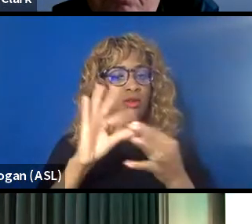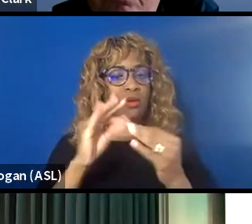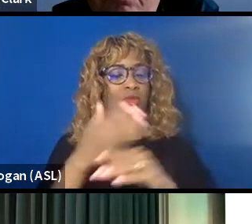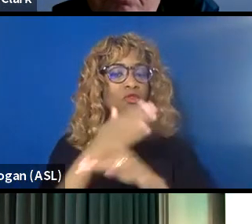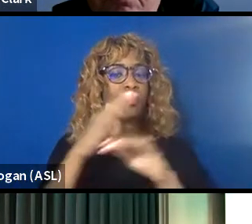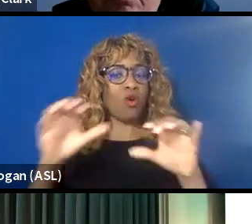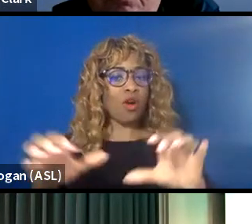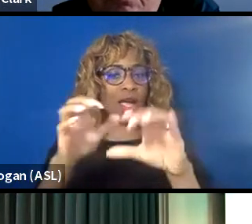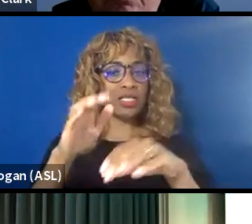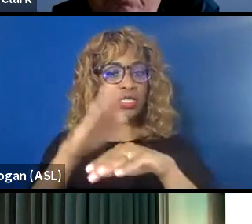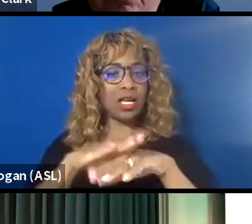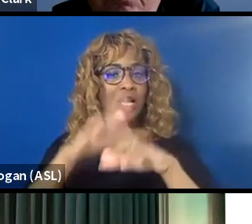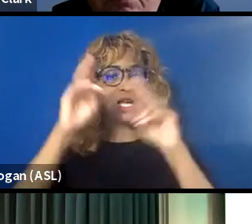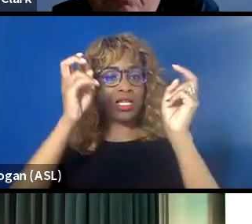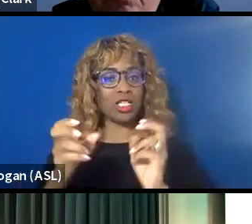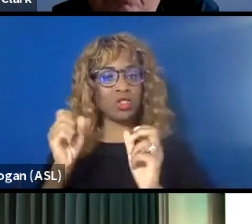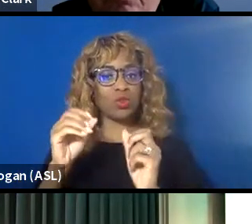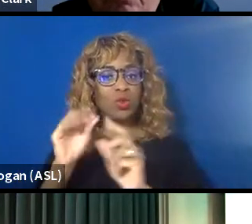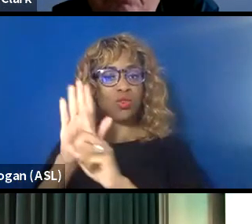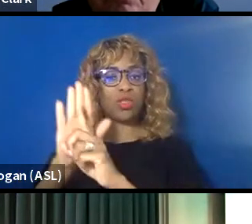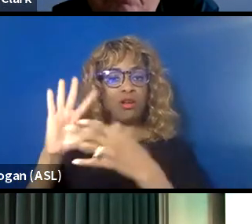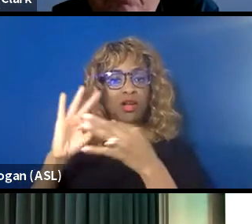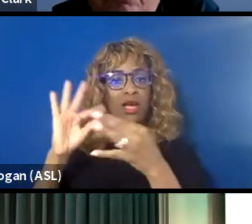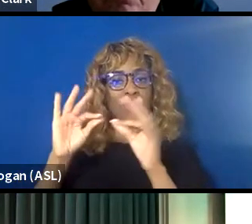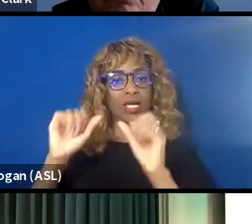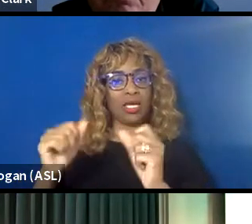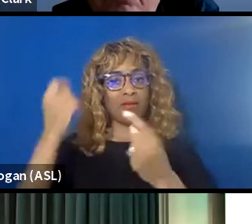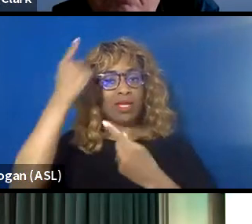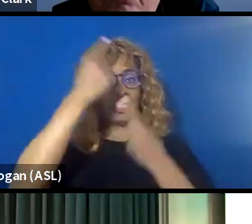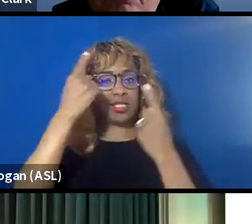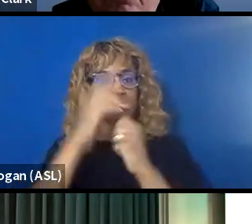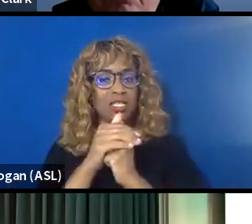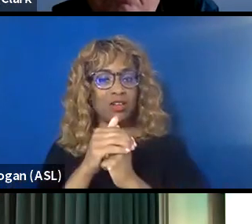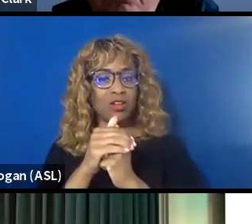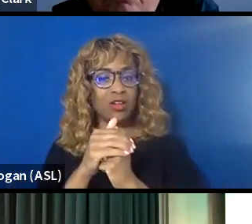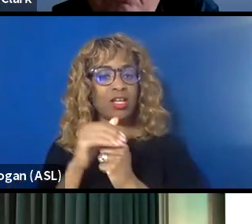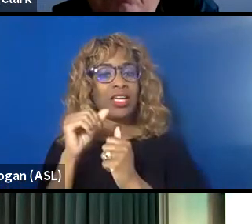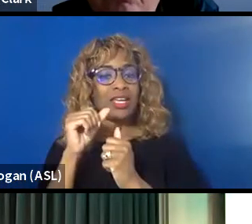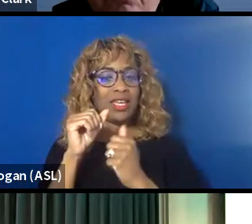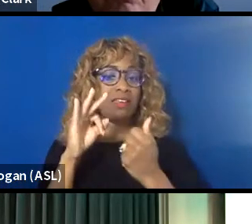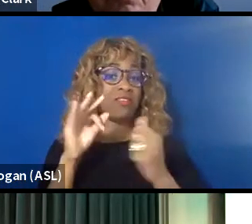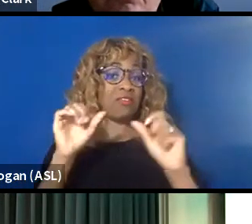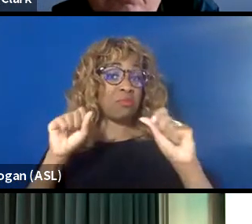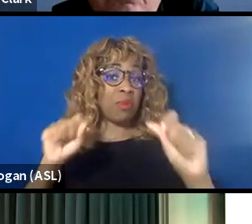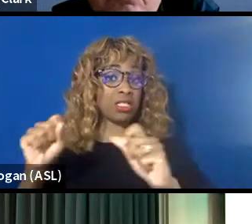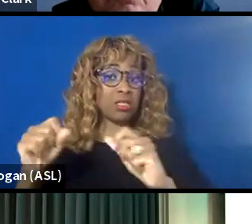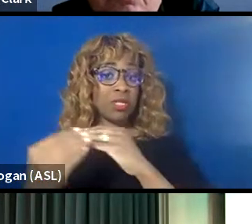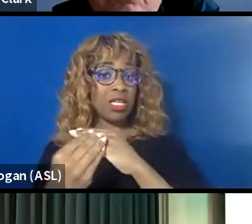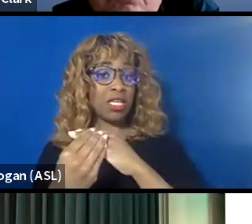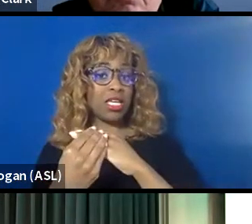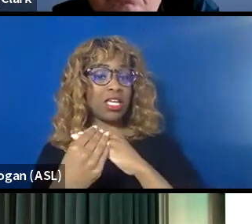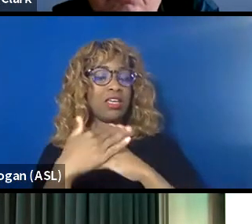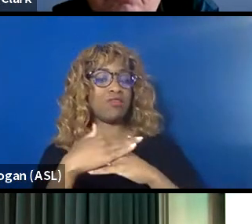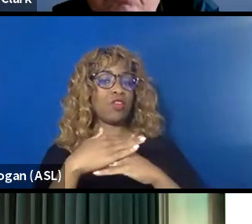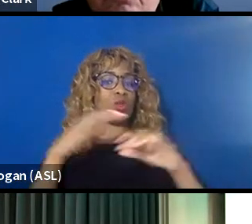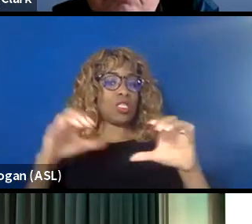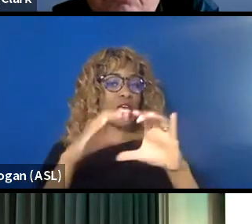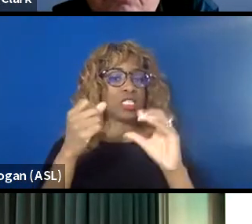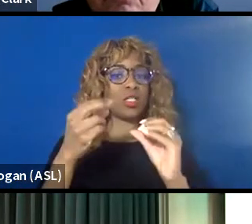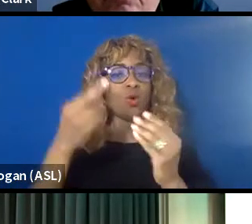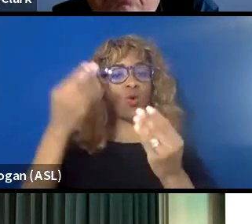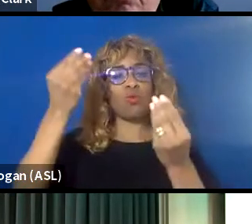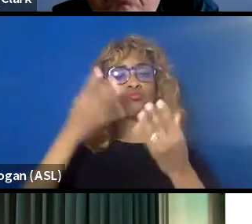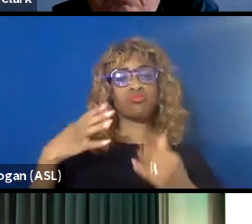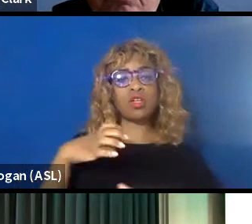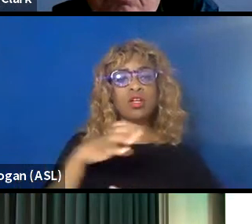an issue so that their comment can be considered if it has the intent of influencing an action or at minimum letting the commission know